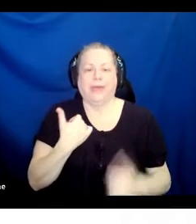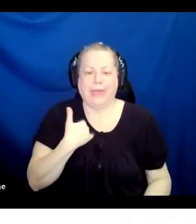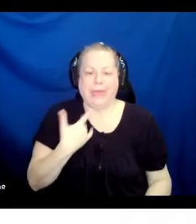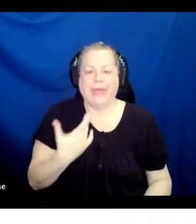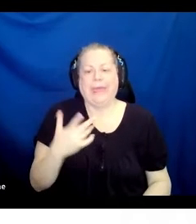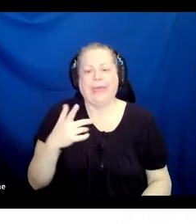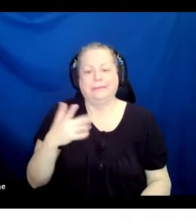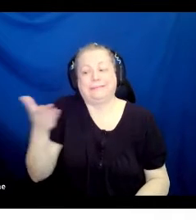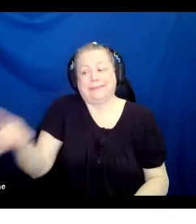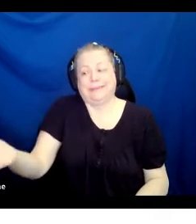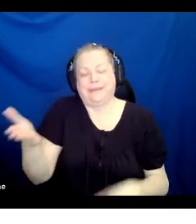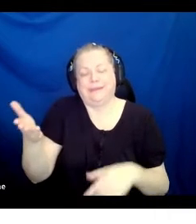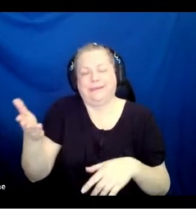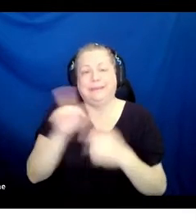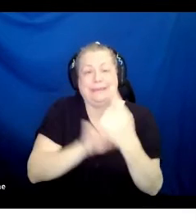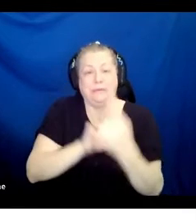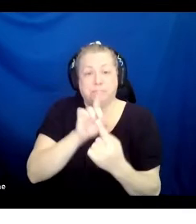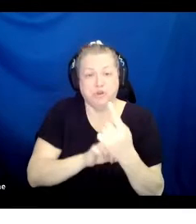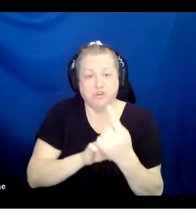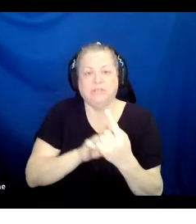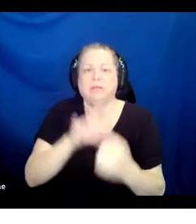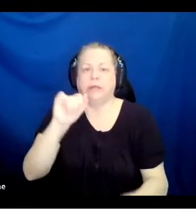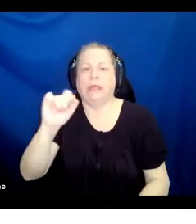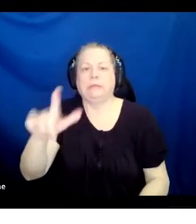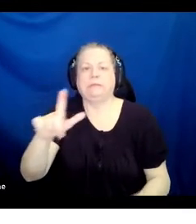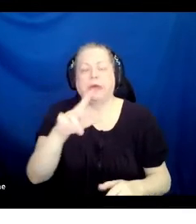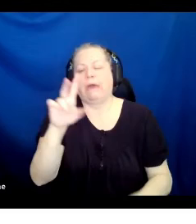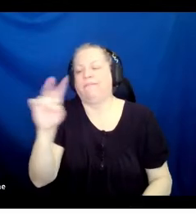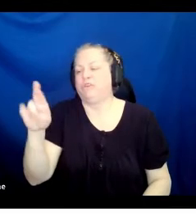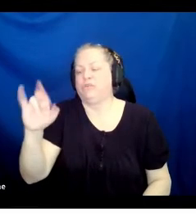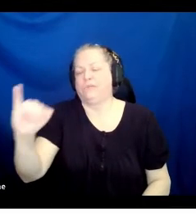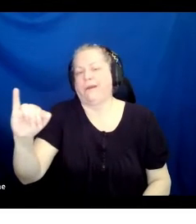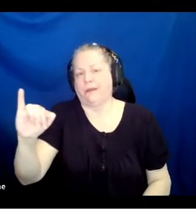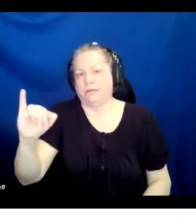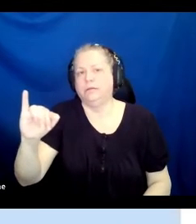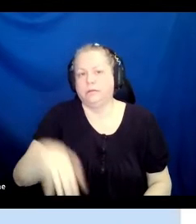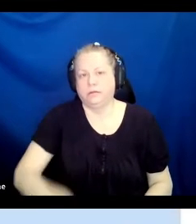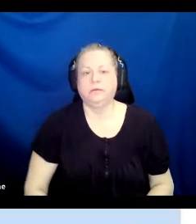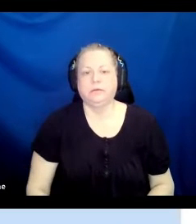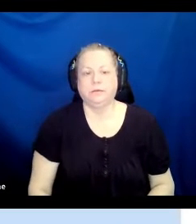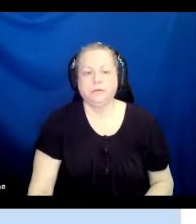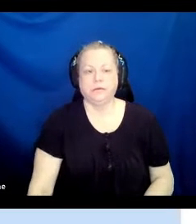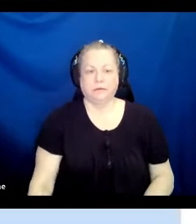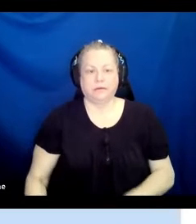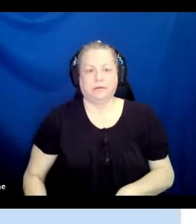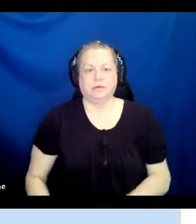at the MassHealth enrollment centers. Next slide.